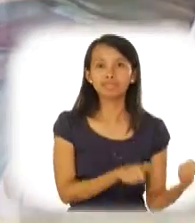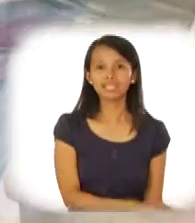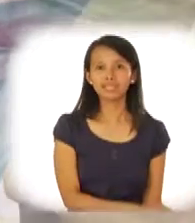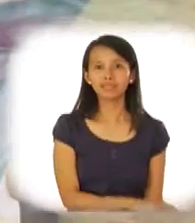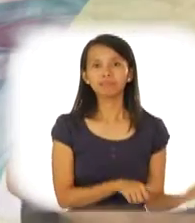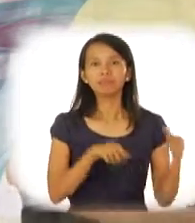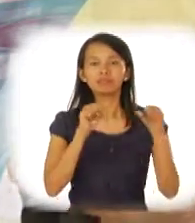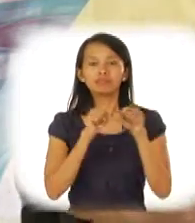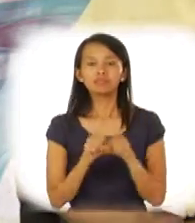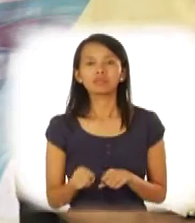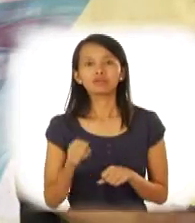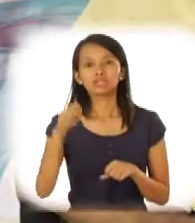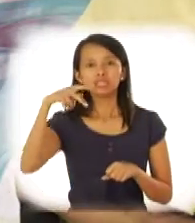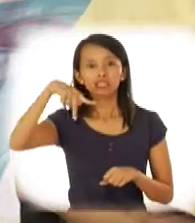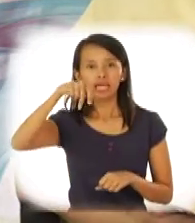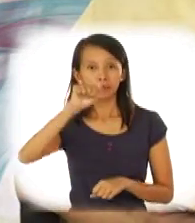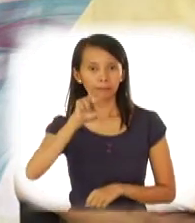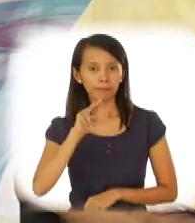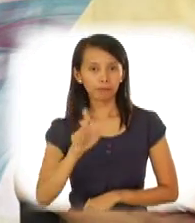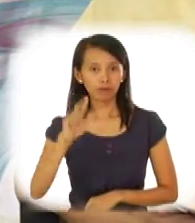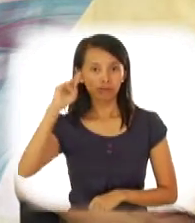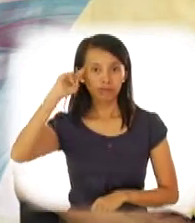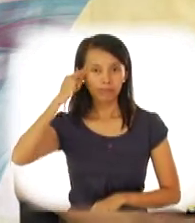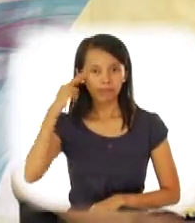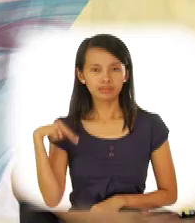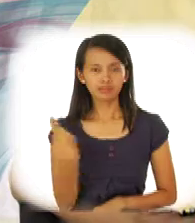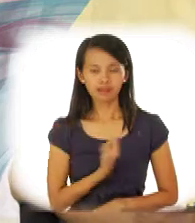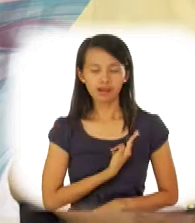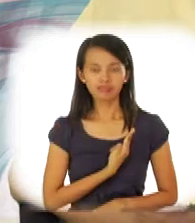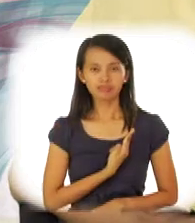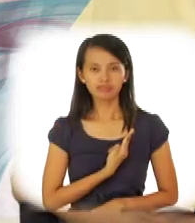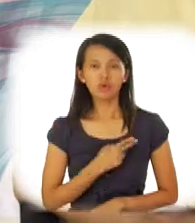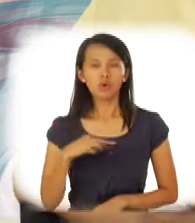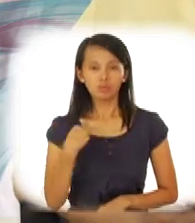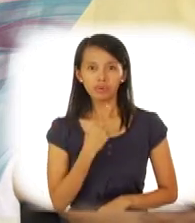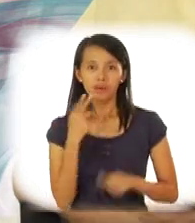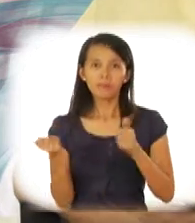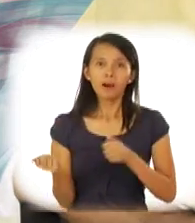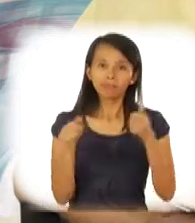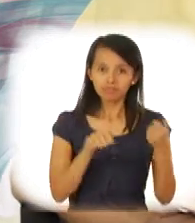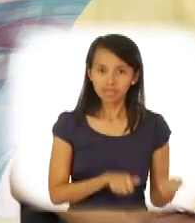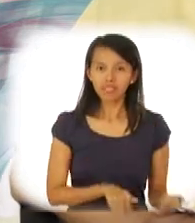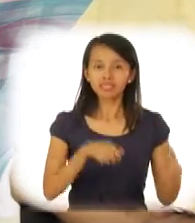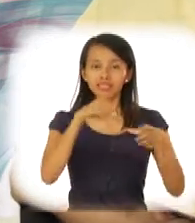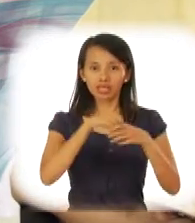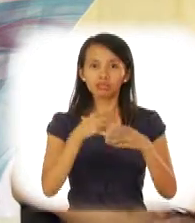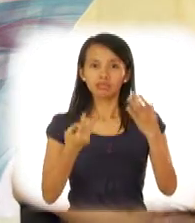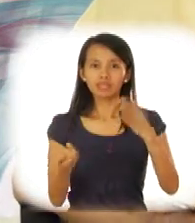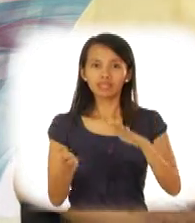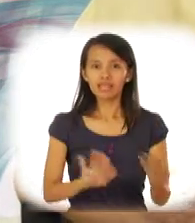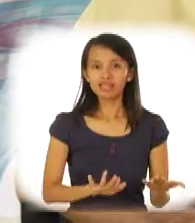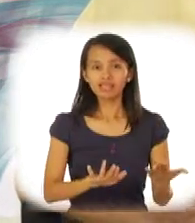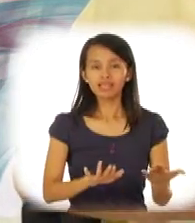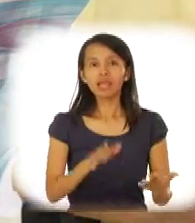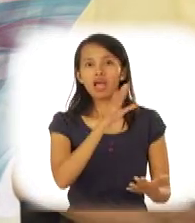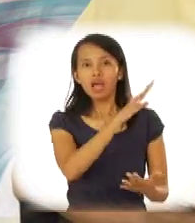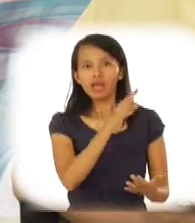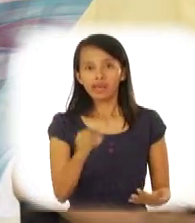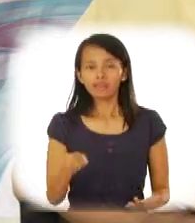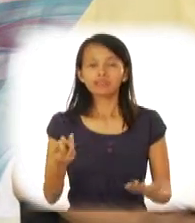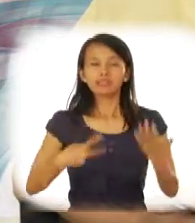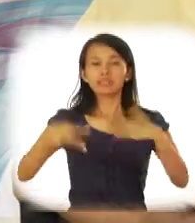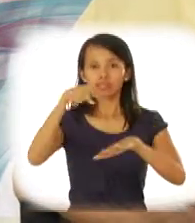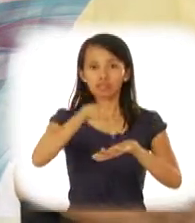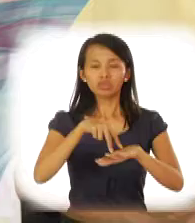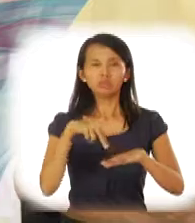baptism. And so St. Paul reminds us, we who have been baptized into the death and resurrection